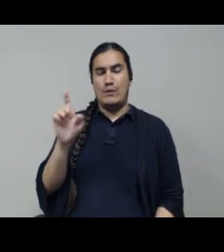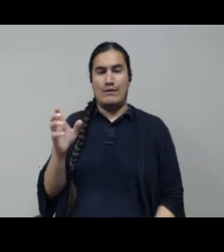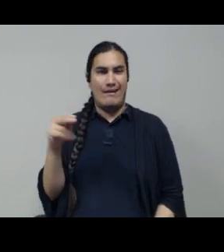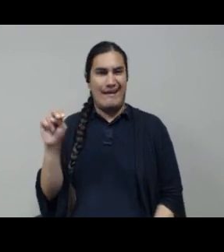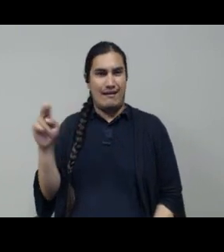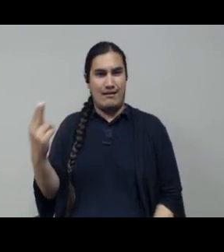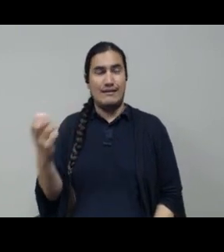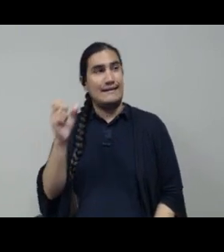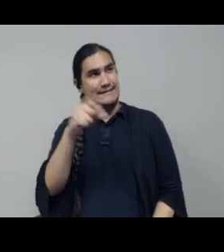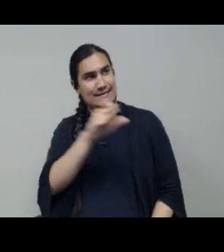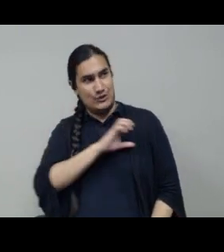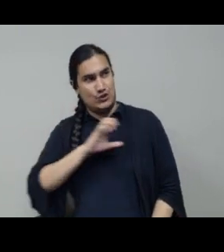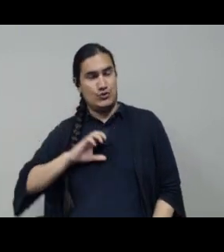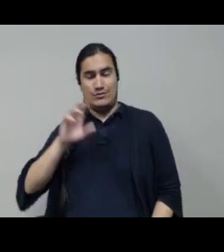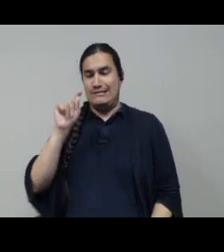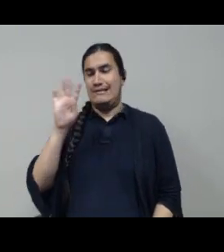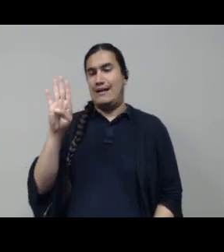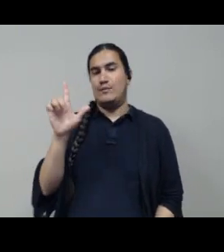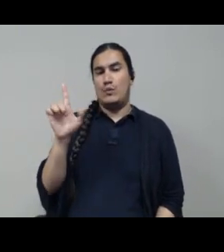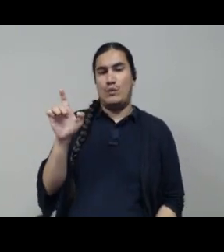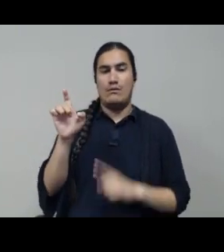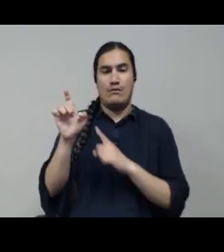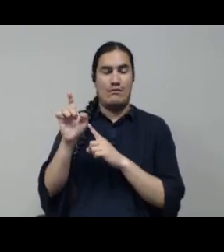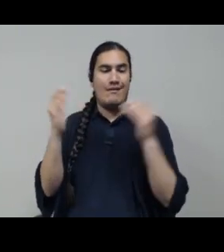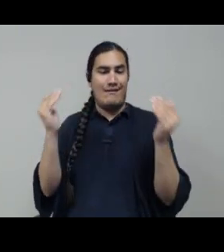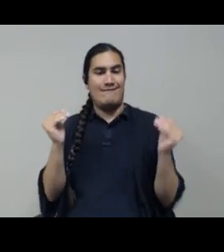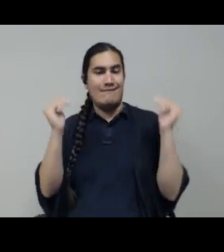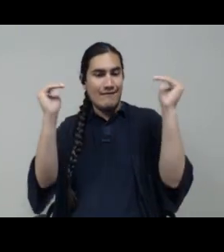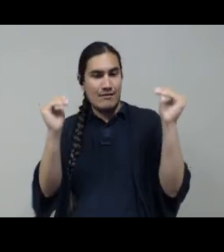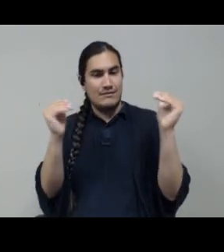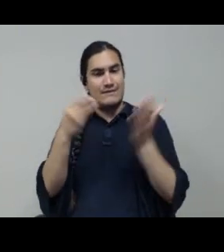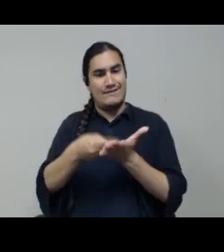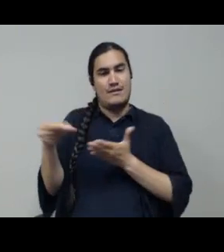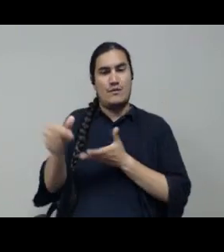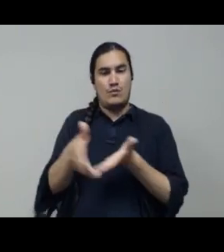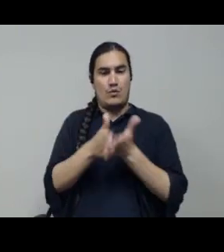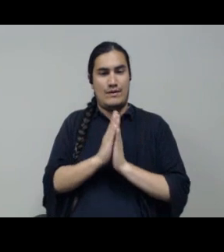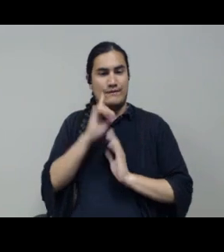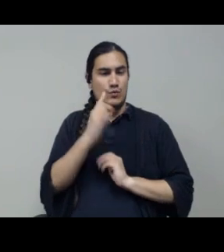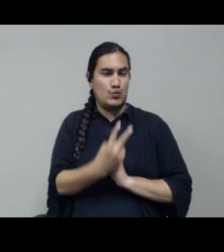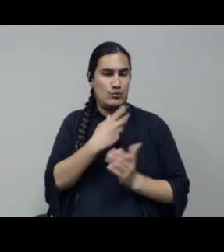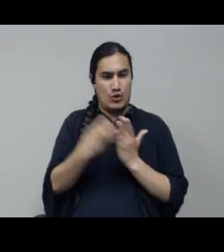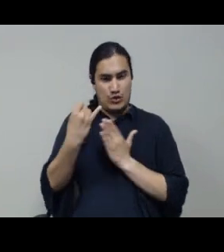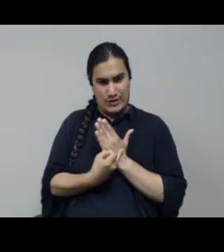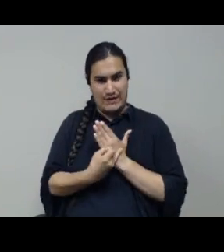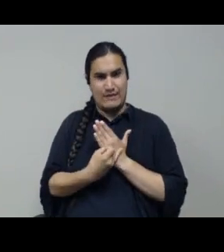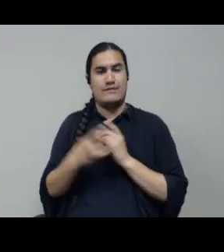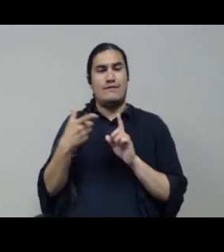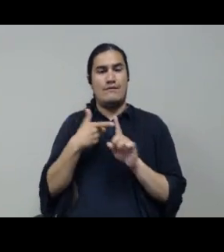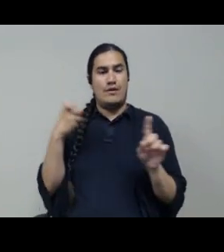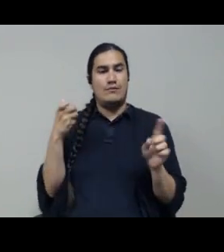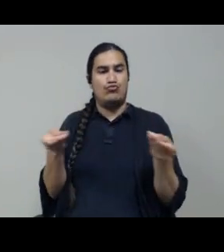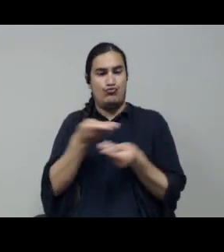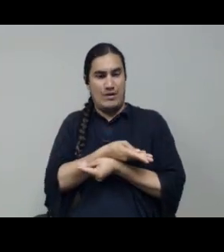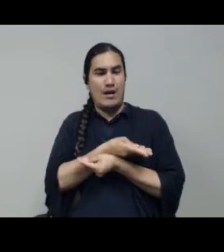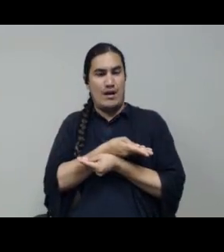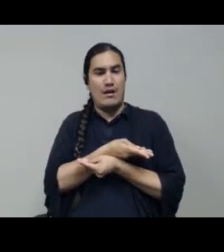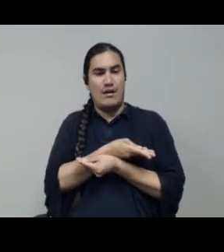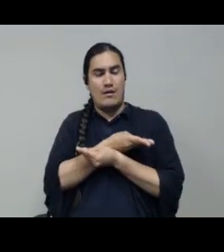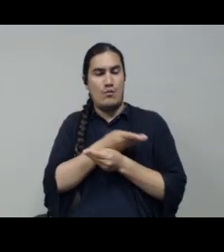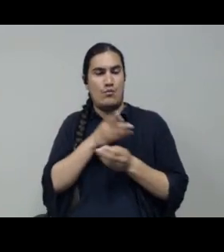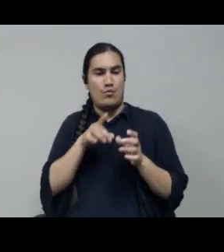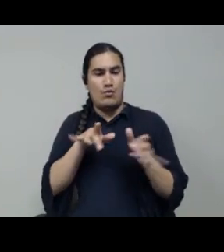commissioners. Tab 21 is an advanced funding request for 2 projects from the Trade Corridor Enhancement Program.